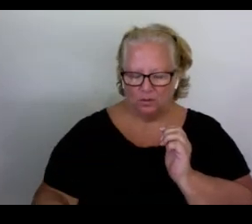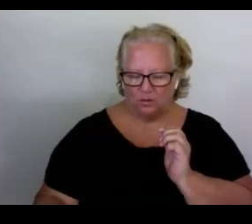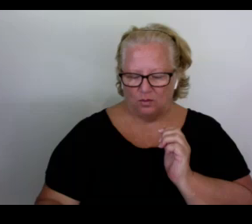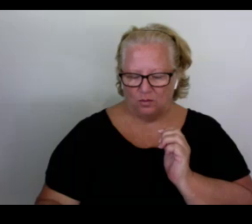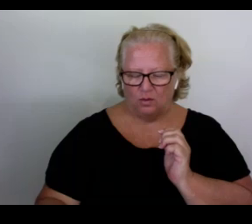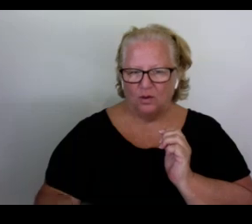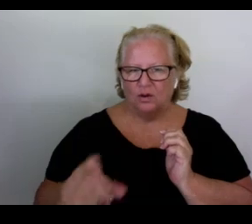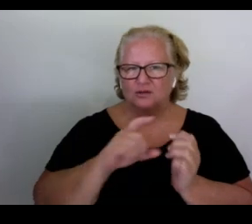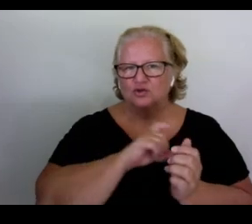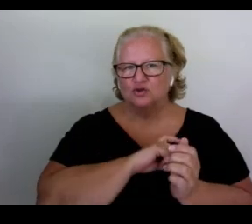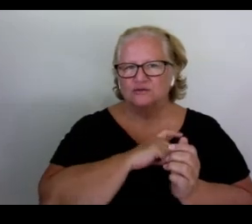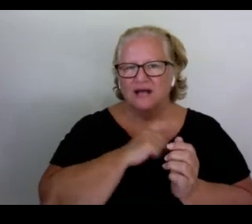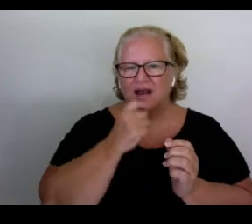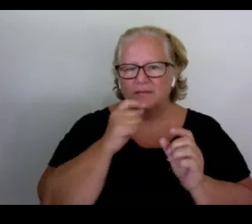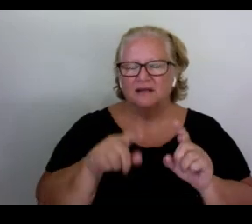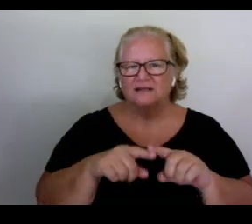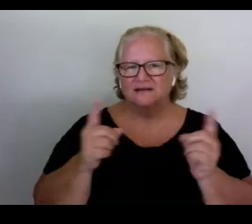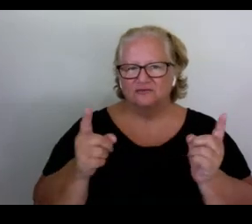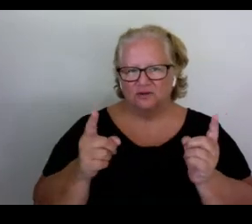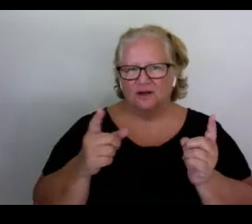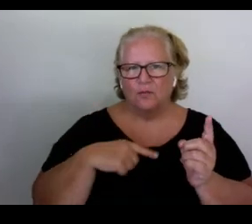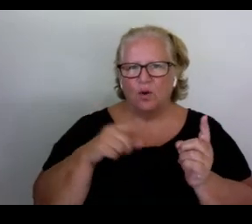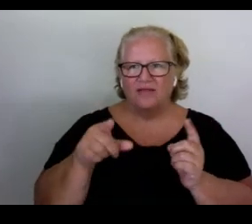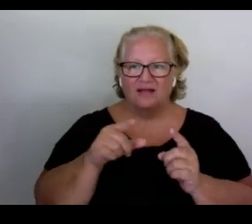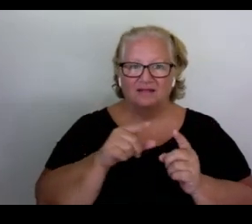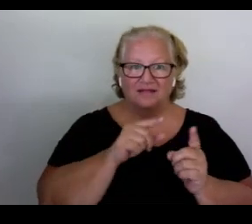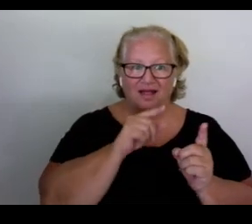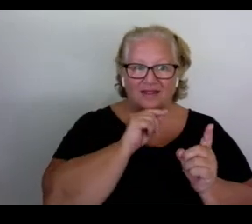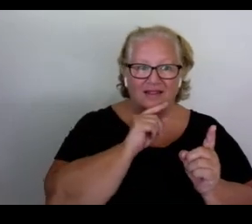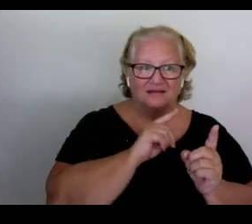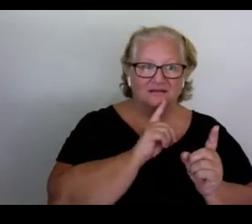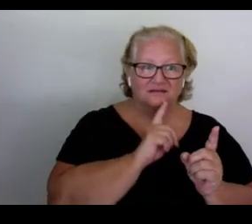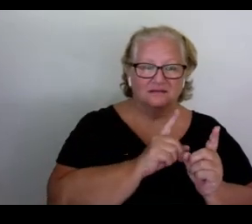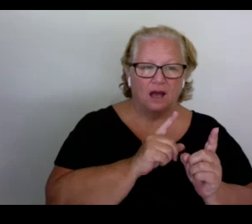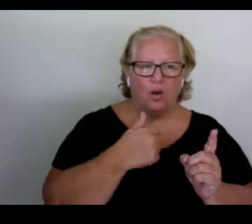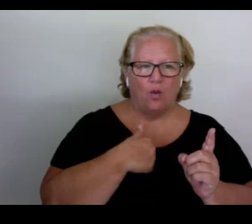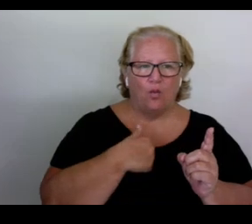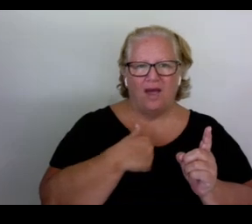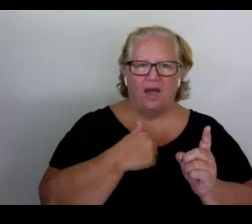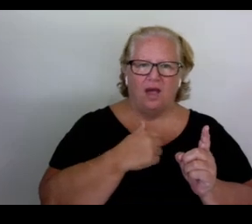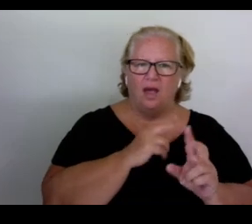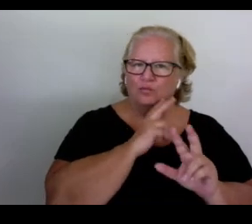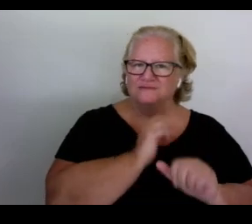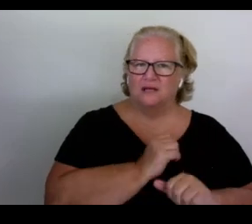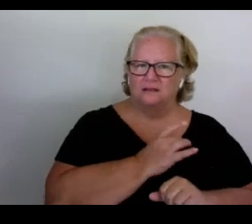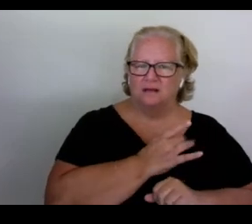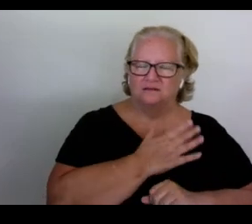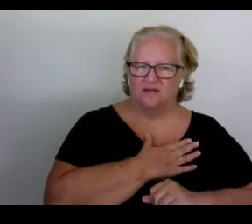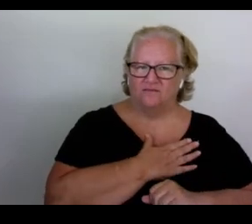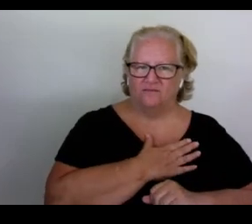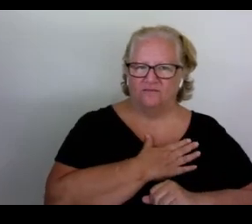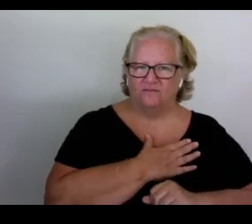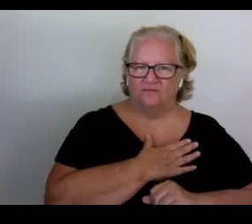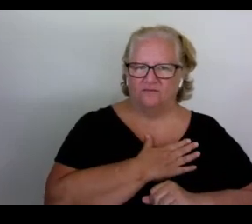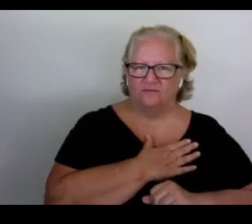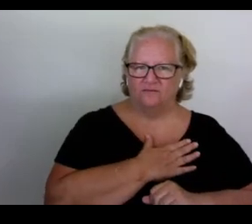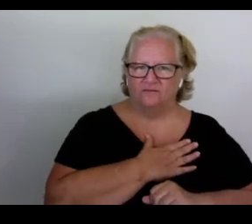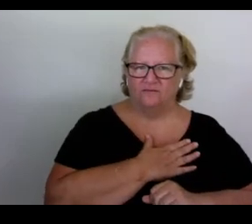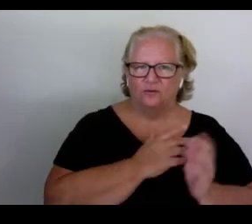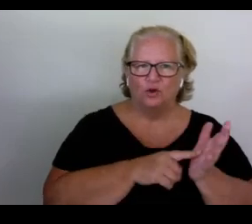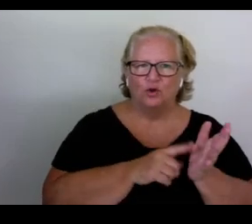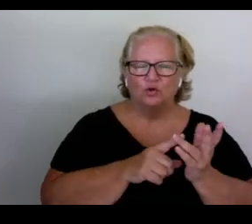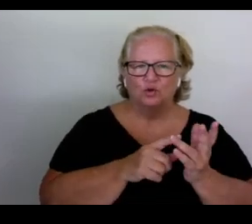security is a bit different, because that's the lender saying we're protecting ourselves by securing the